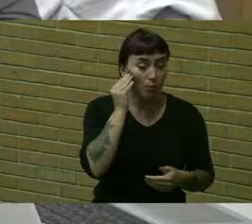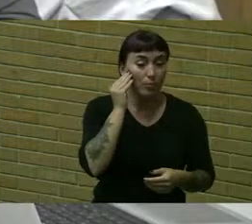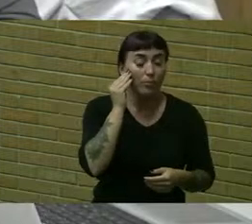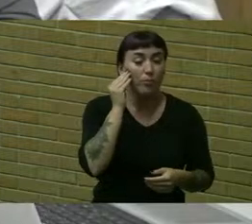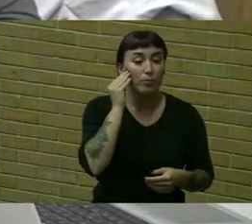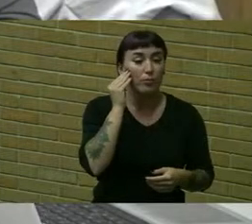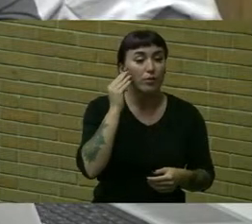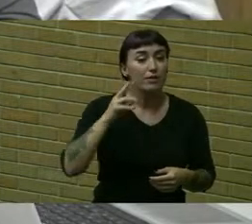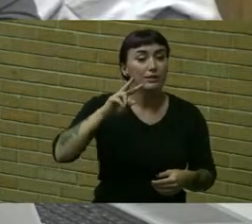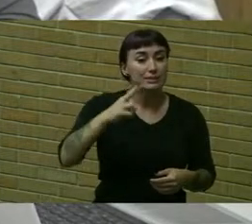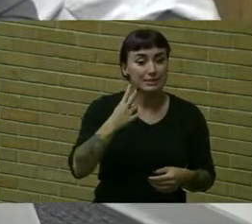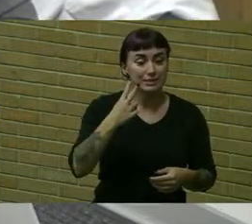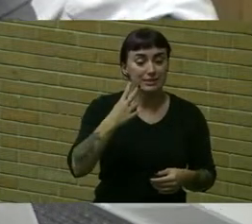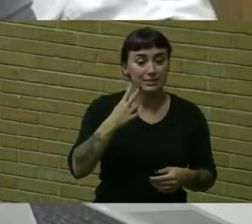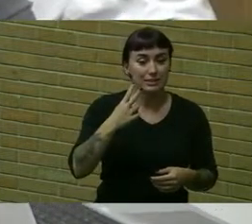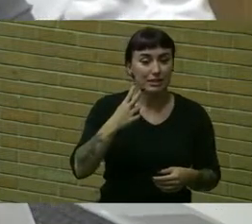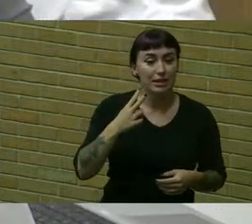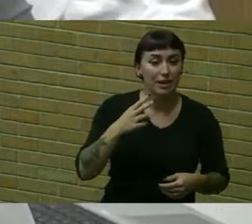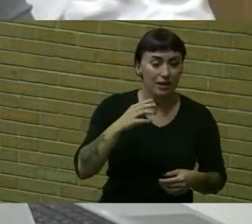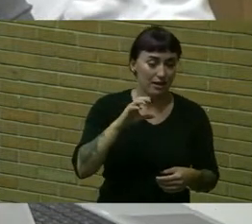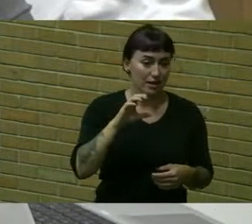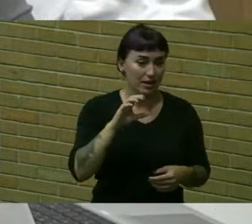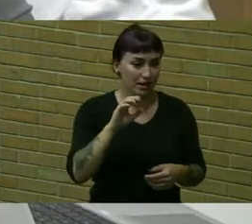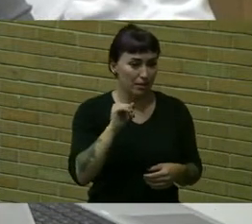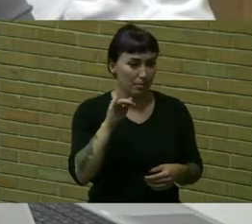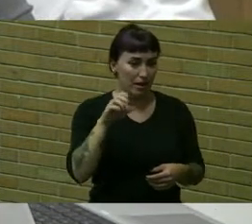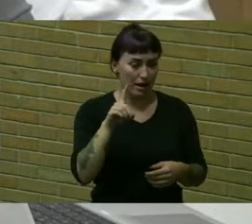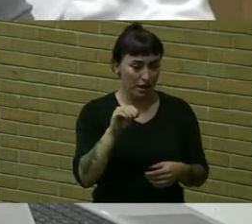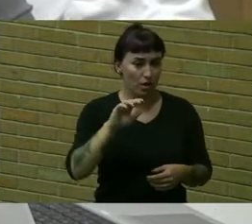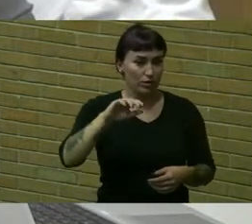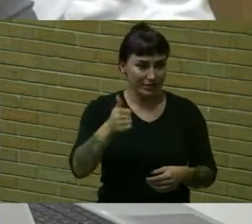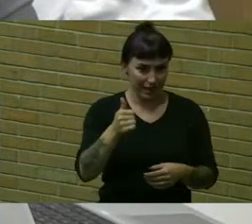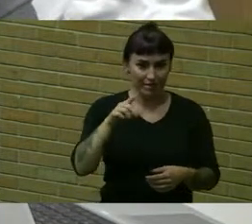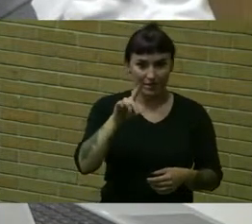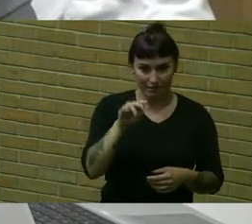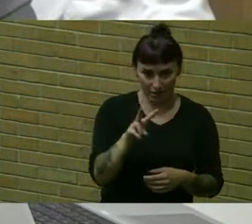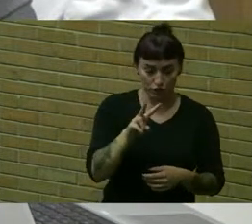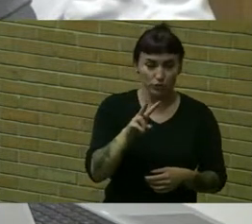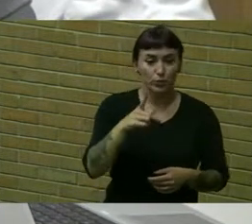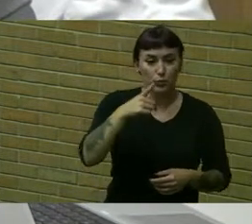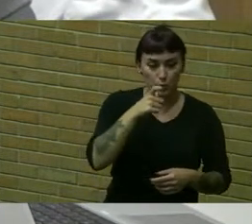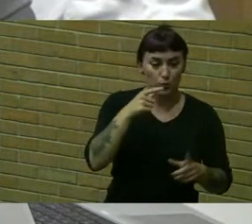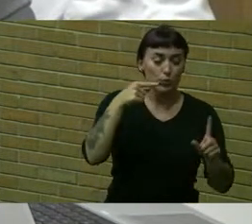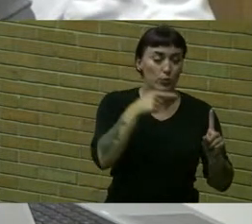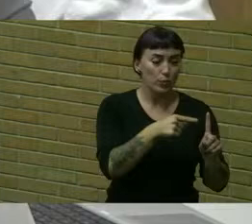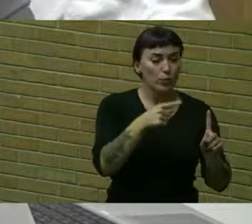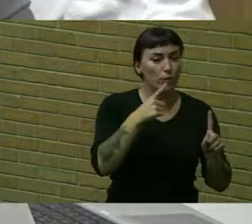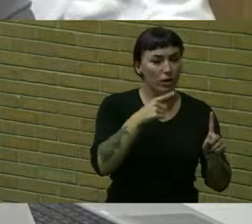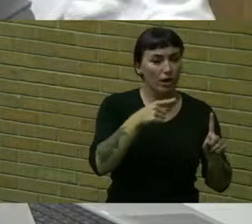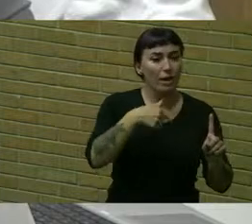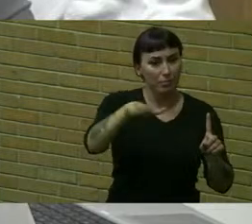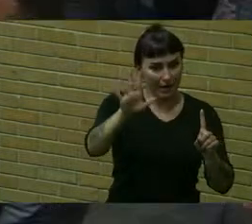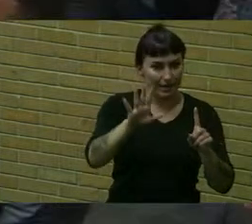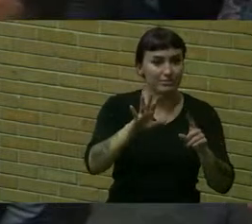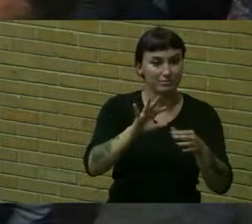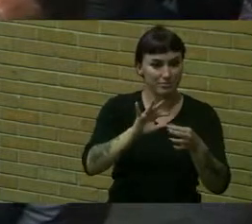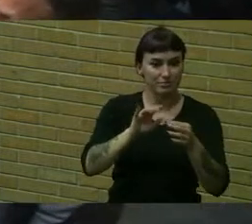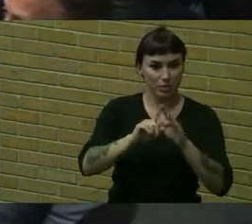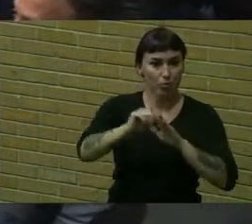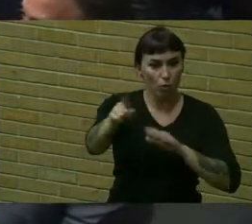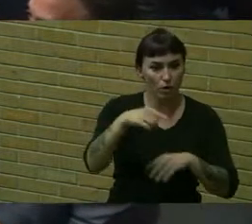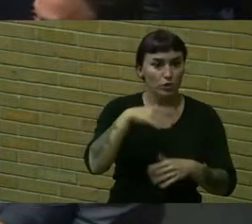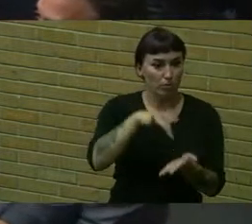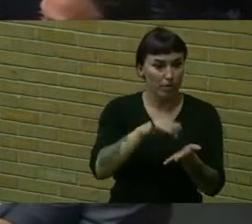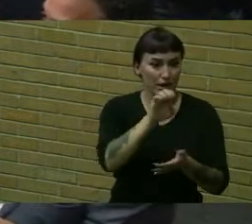the 2nd Brigade Commando of the 10th Mountain Division, who have been deployed in the Middle East